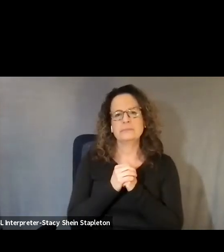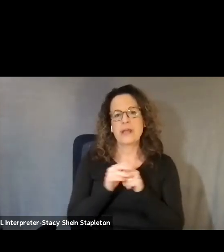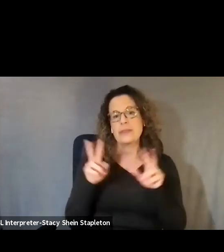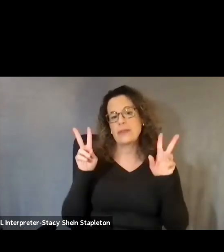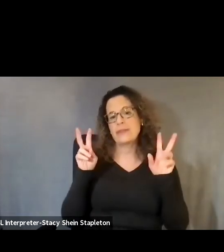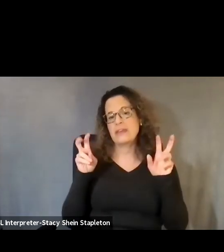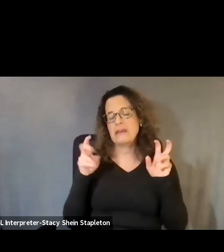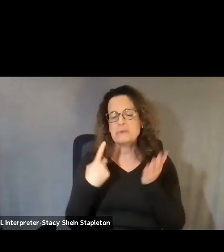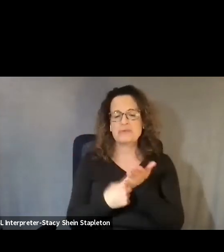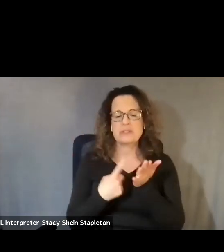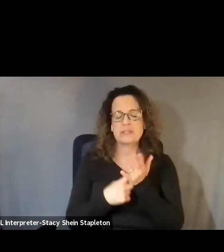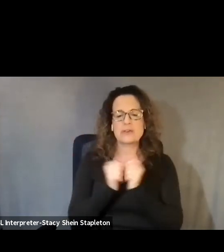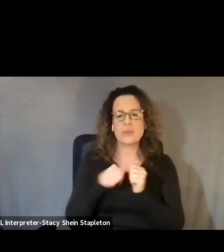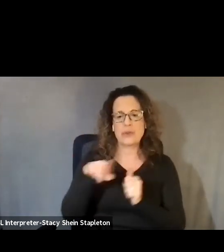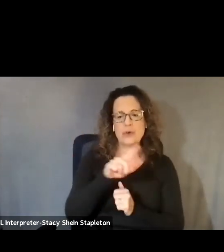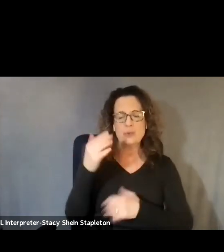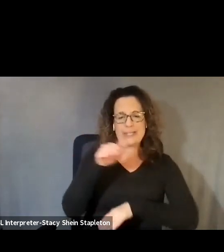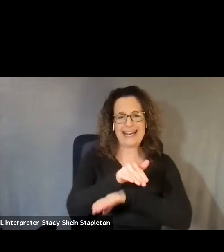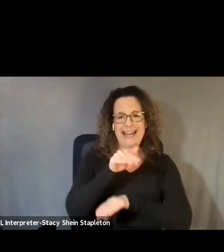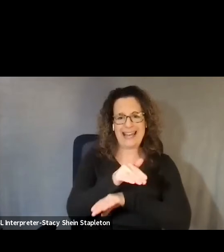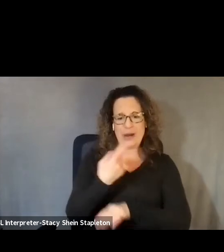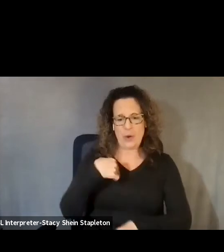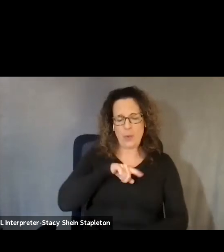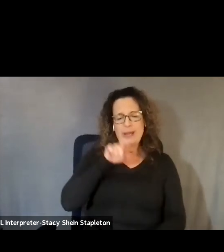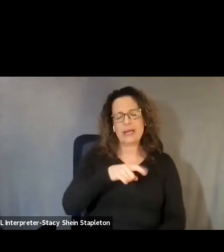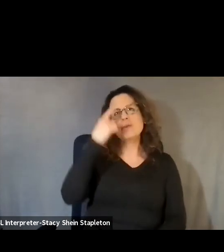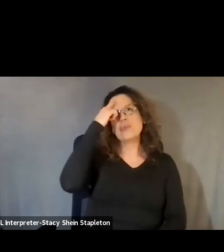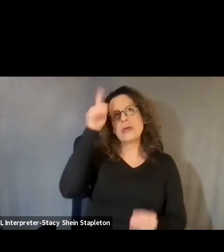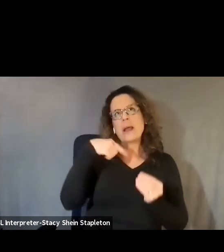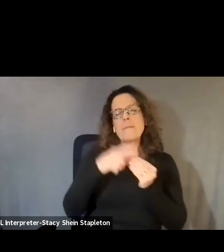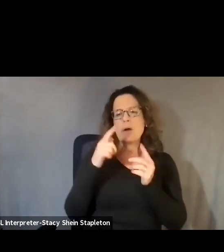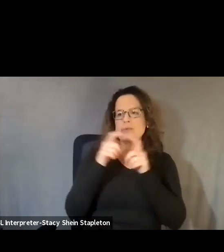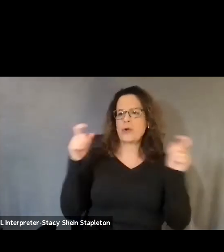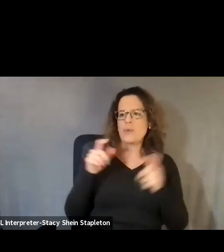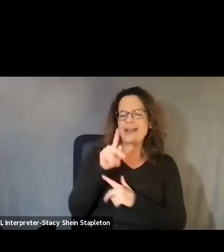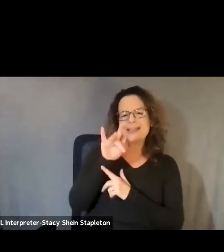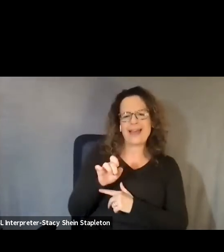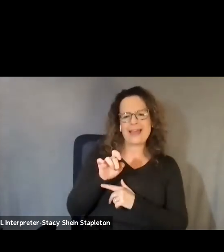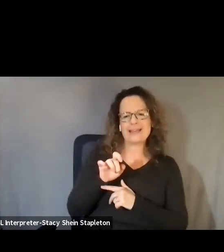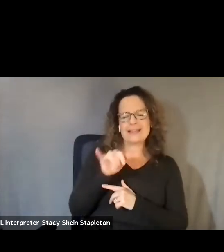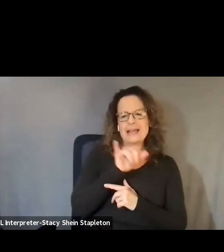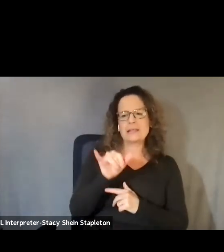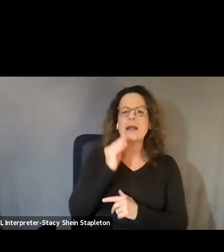you tonight is that we need to think of the Great Lakes as our homes, literally